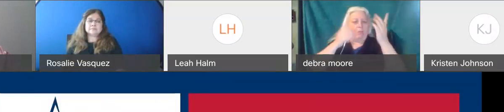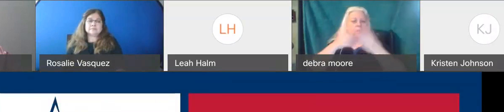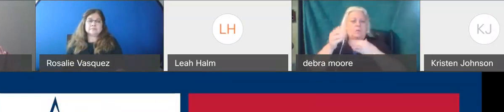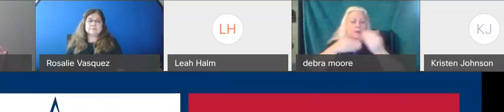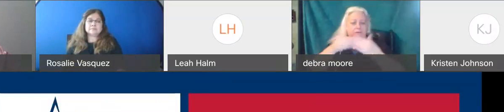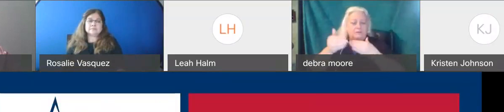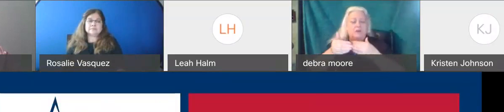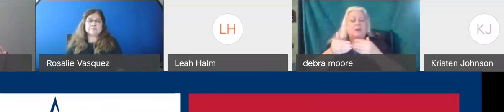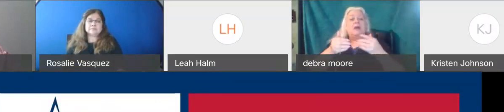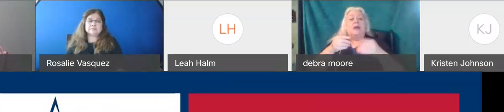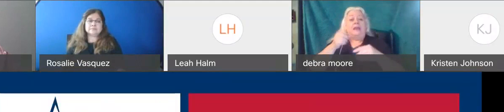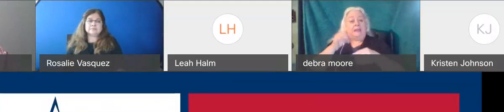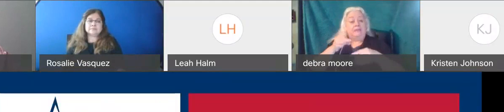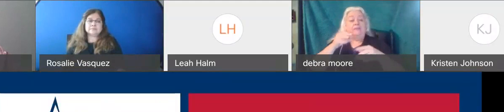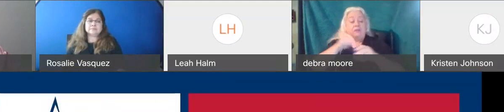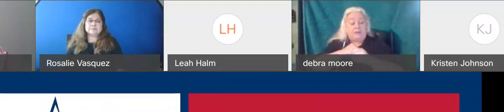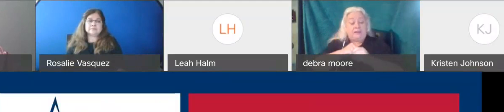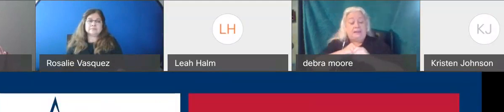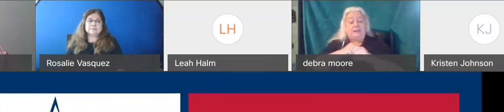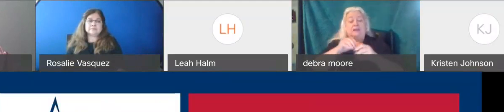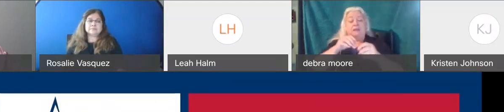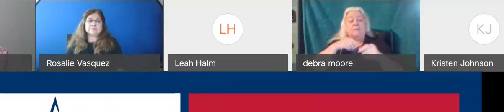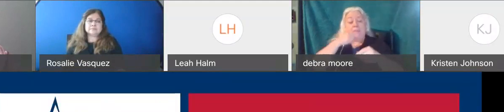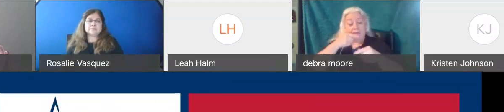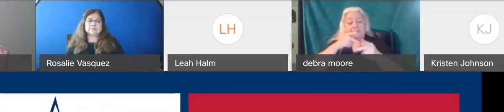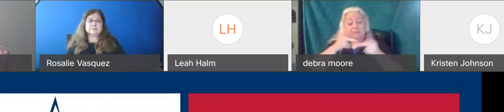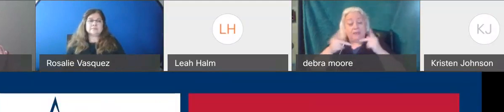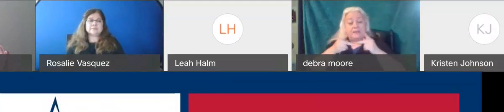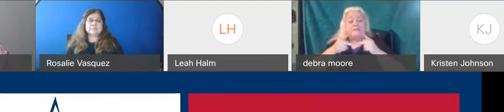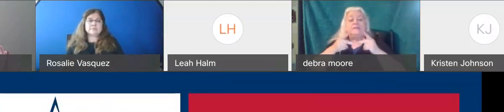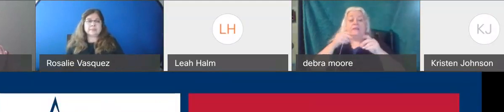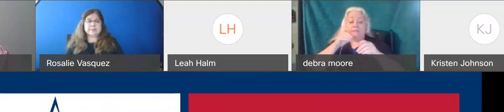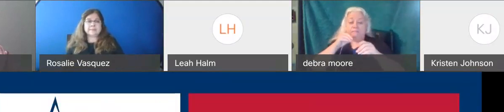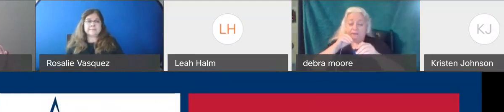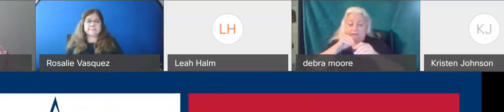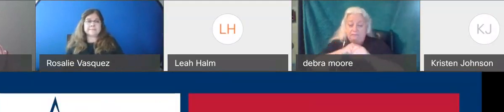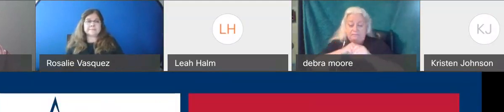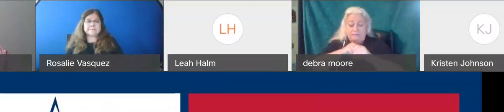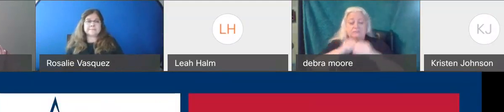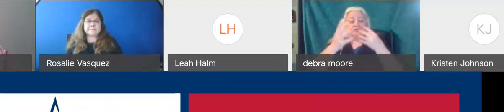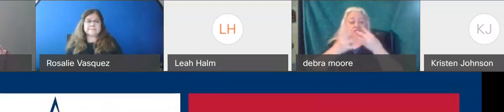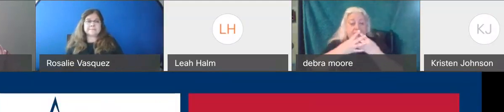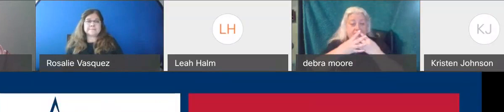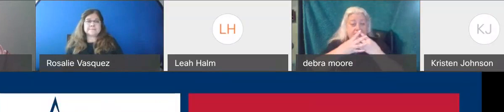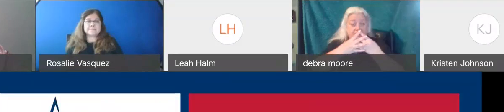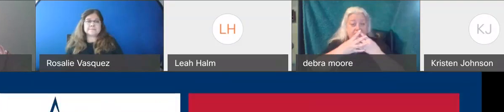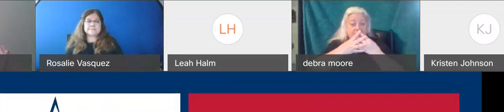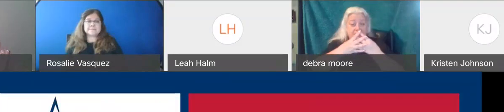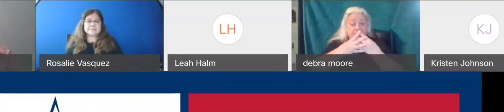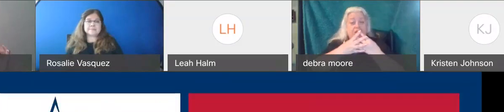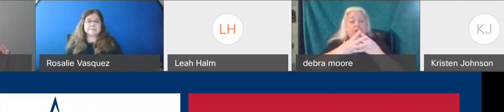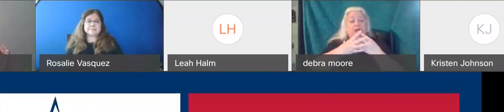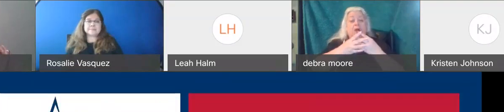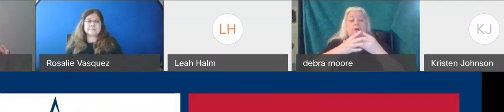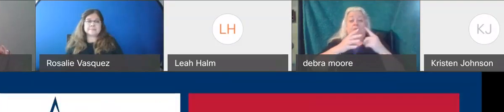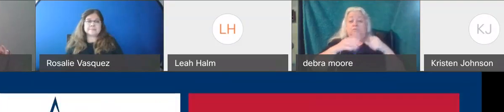while intoxicated in a public place will result in jail confinement. And as you can see, while intoxicated or